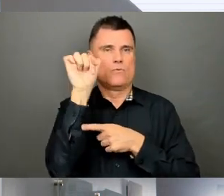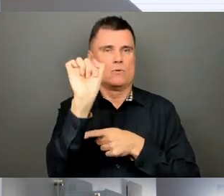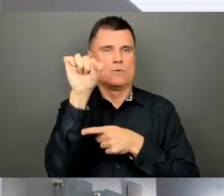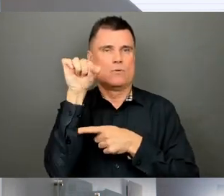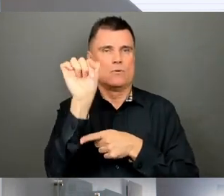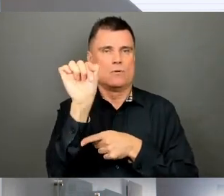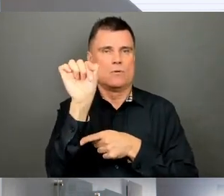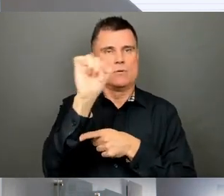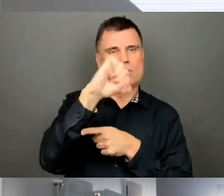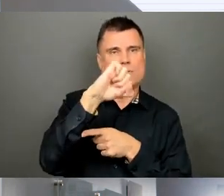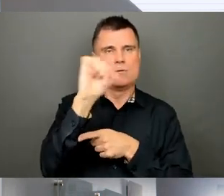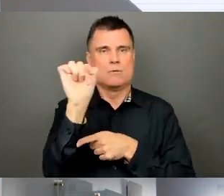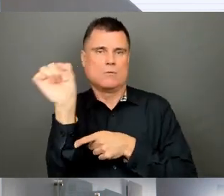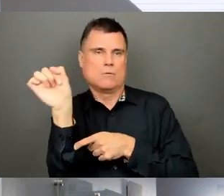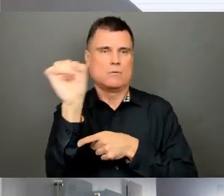Nice.